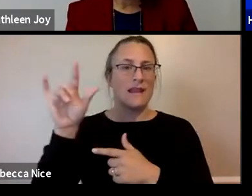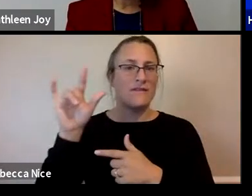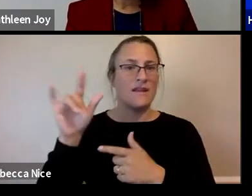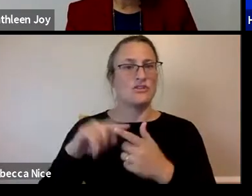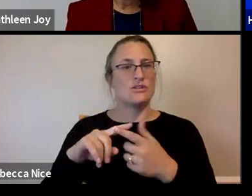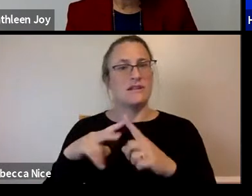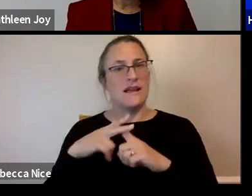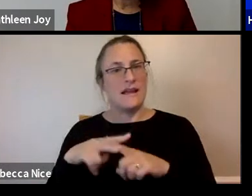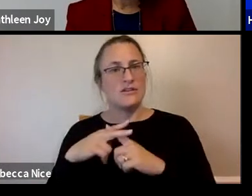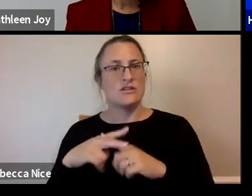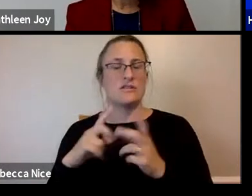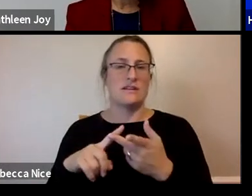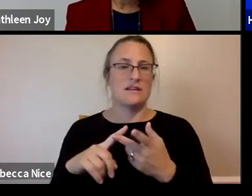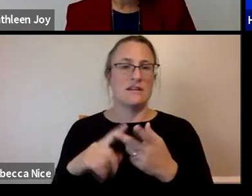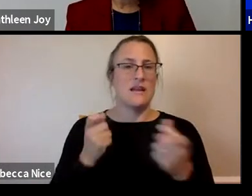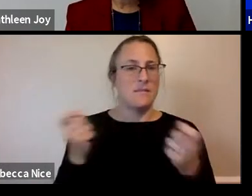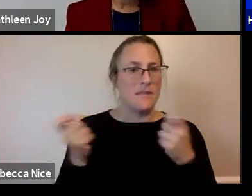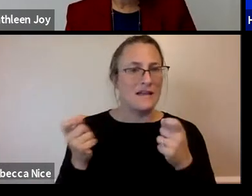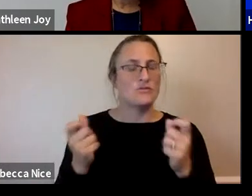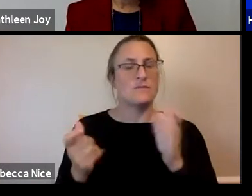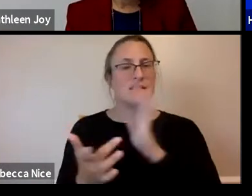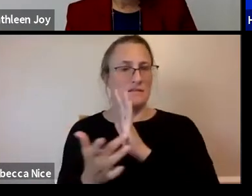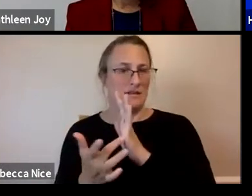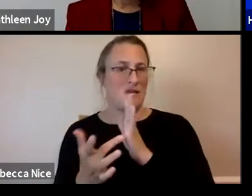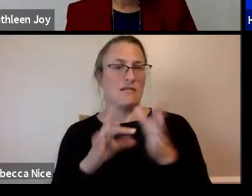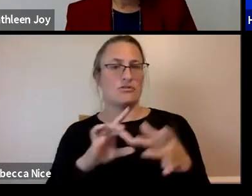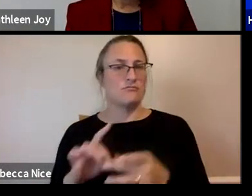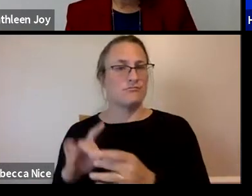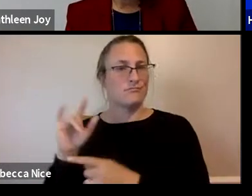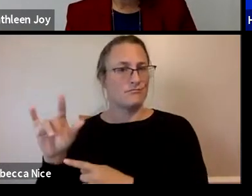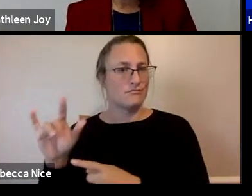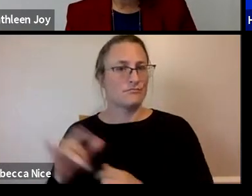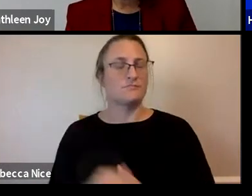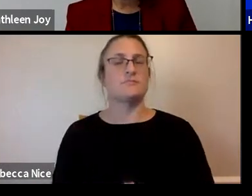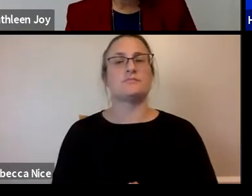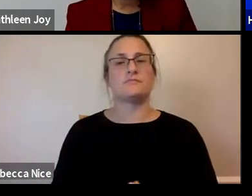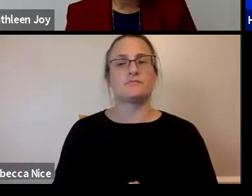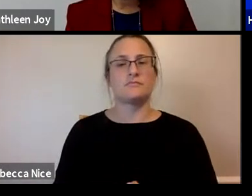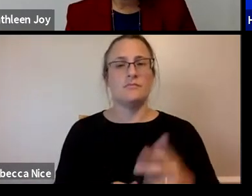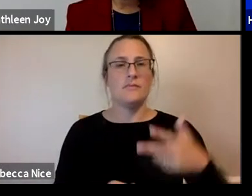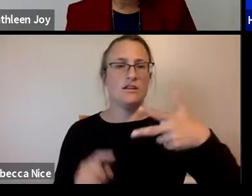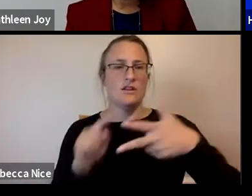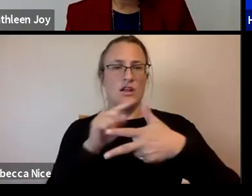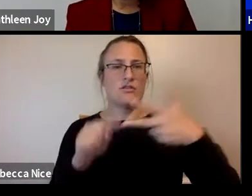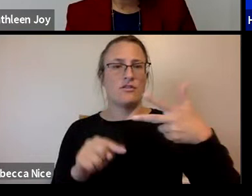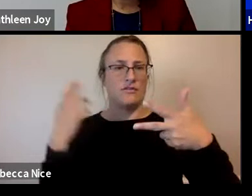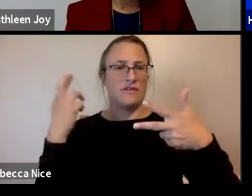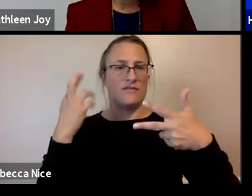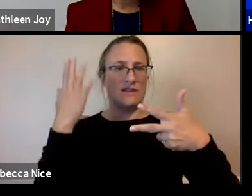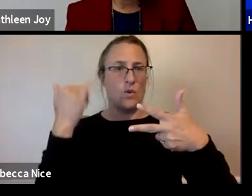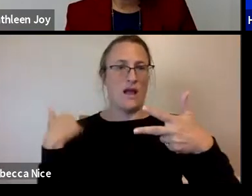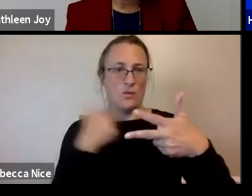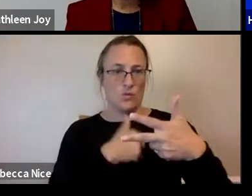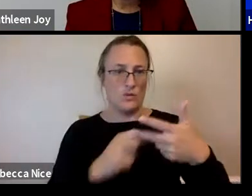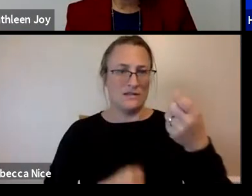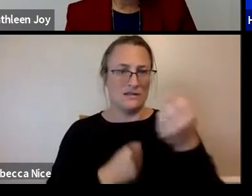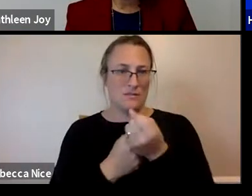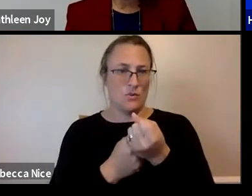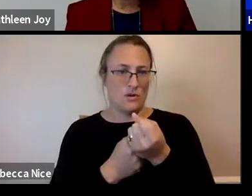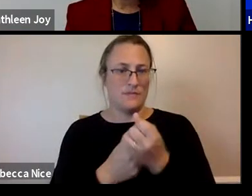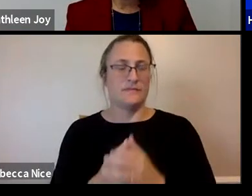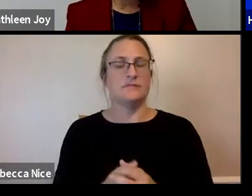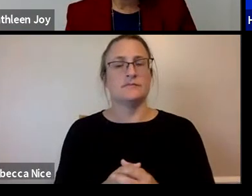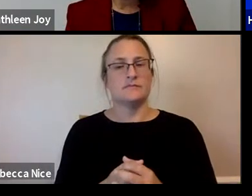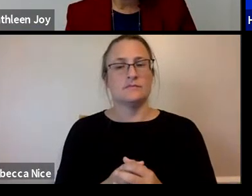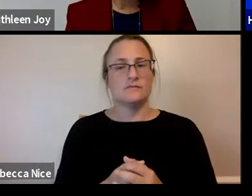management, including airport management and technology. There are 3 reasons why we support the AirTrain. The first